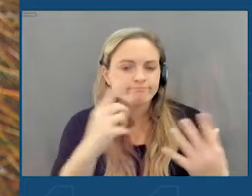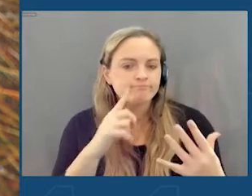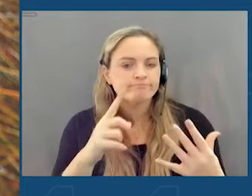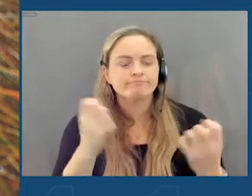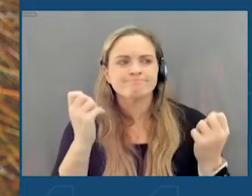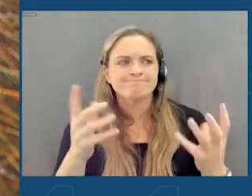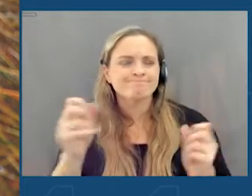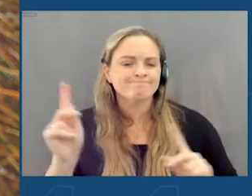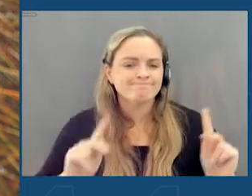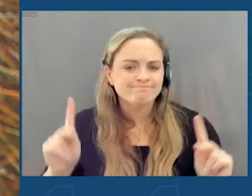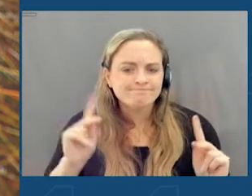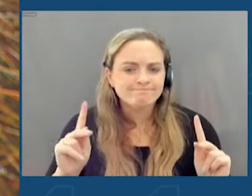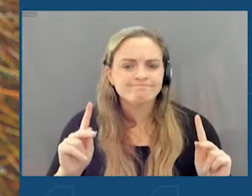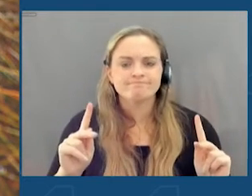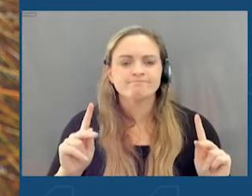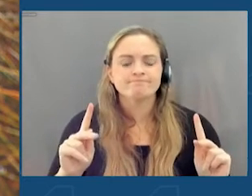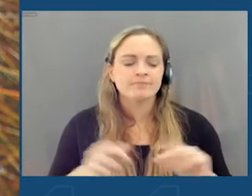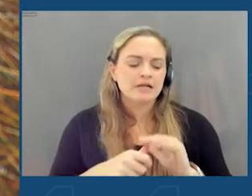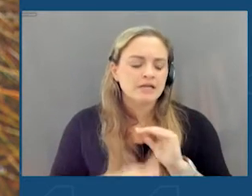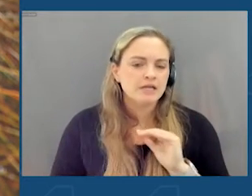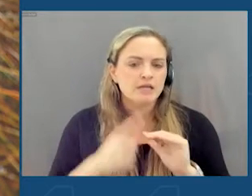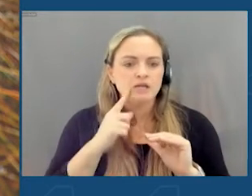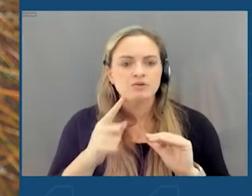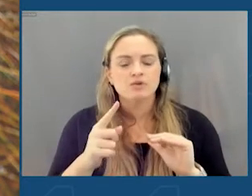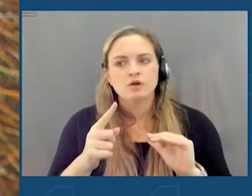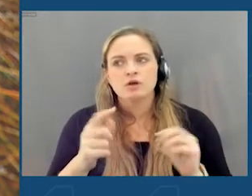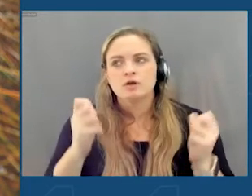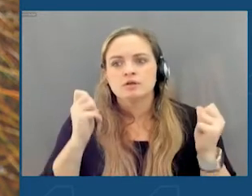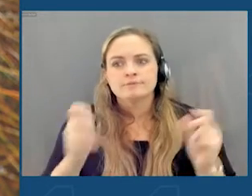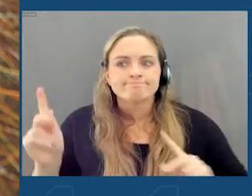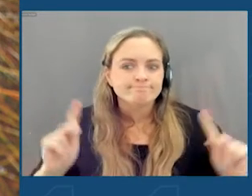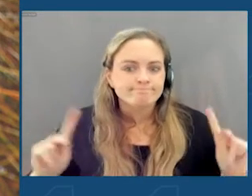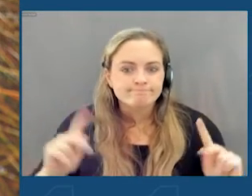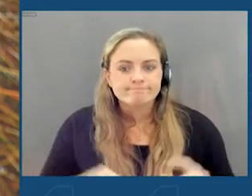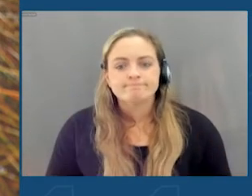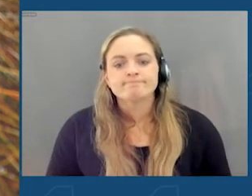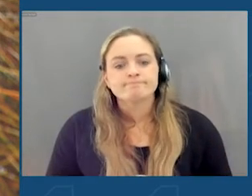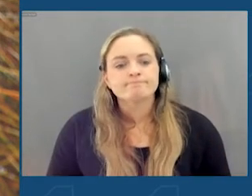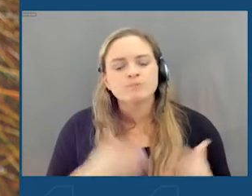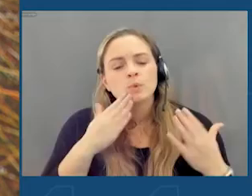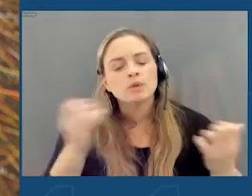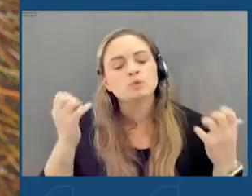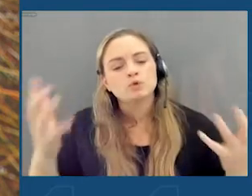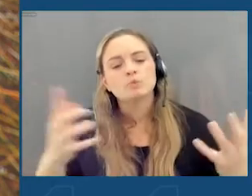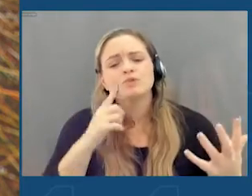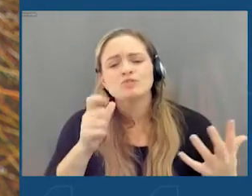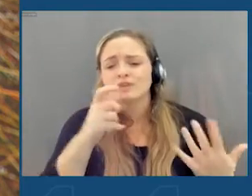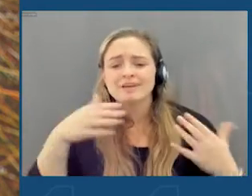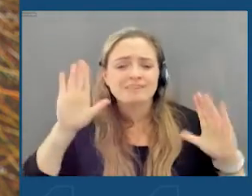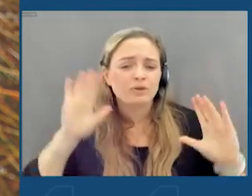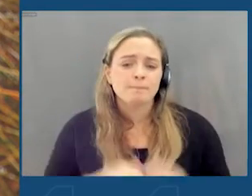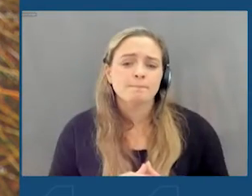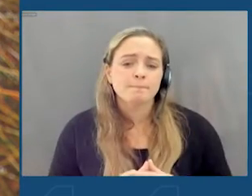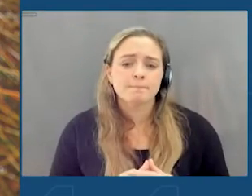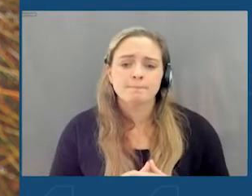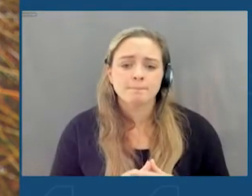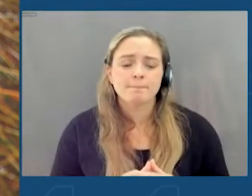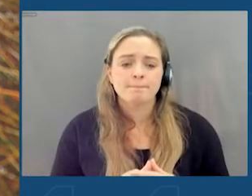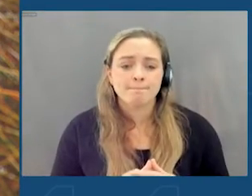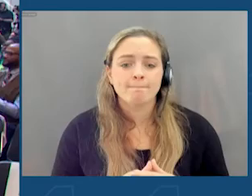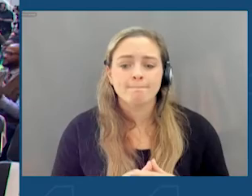of individuals who are hidden from the vast majority of people. So I thank you so much for not giving in and not giving up.